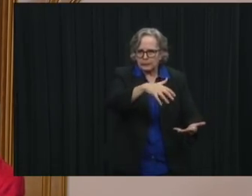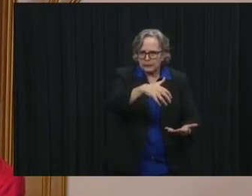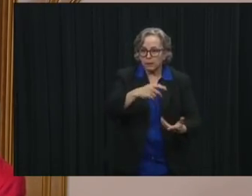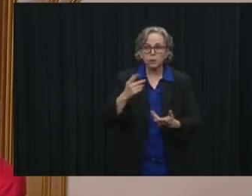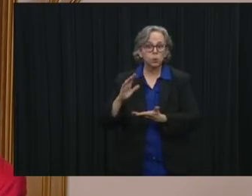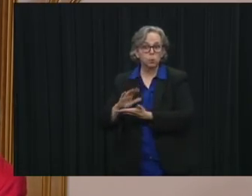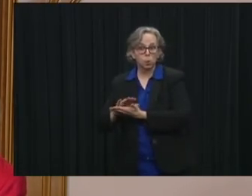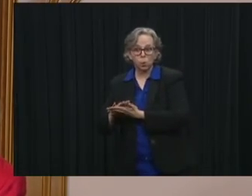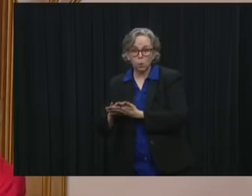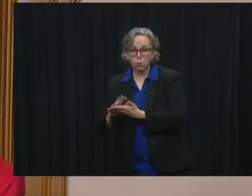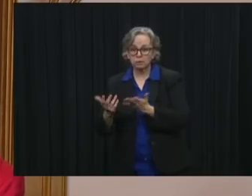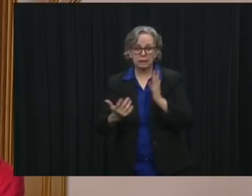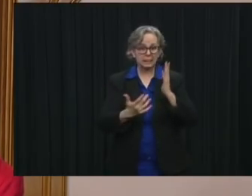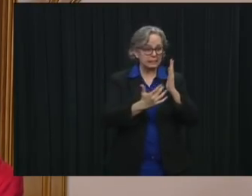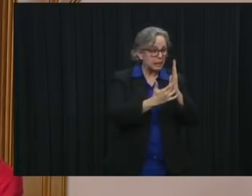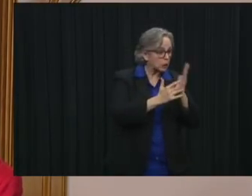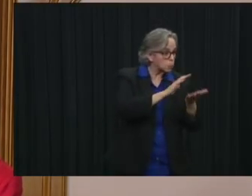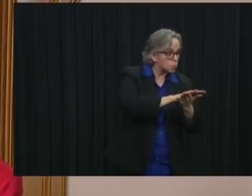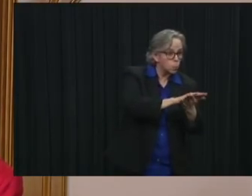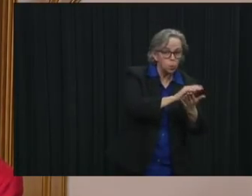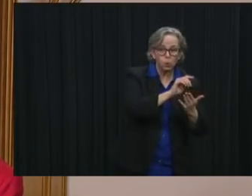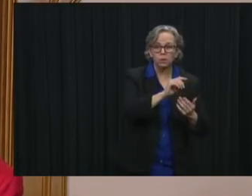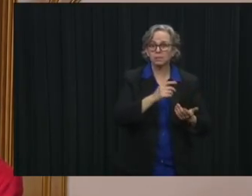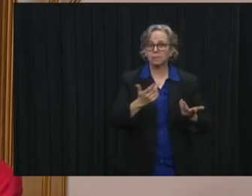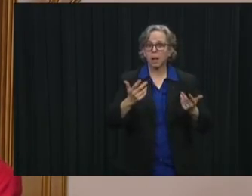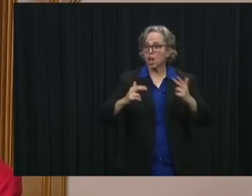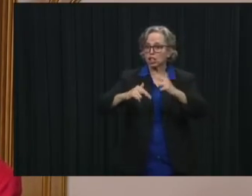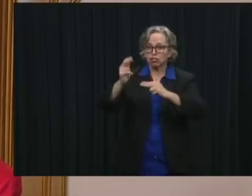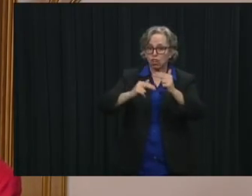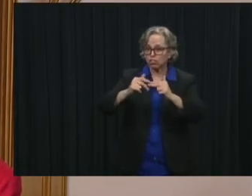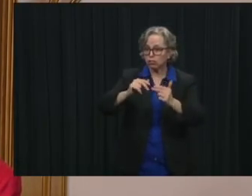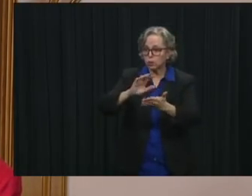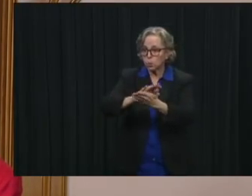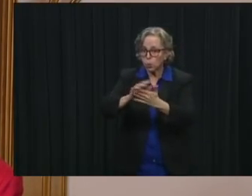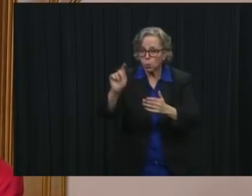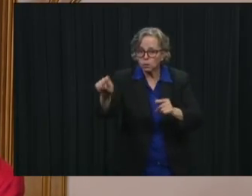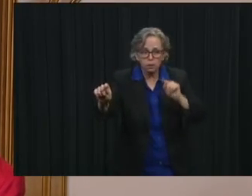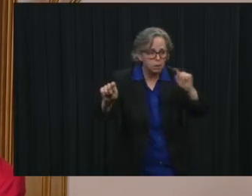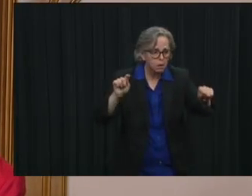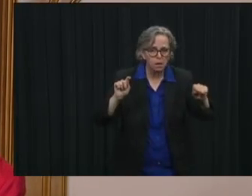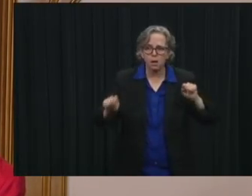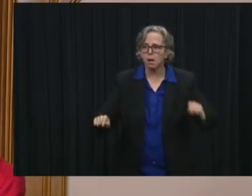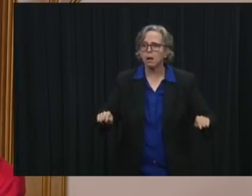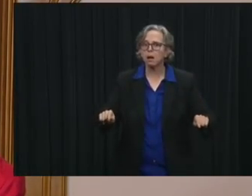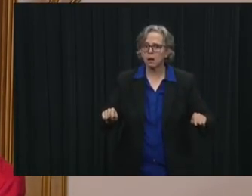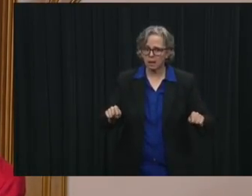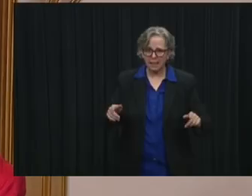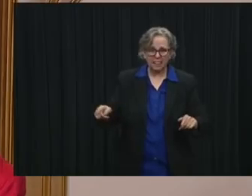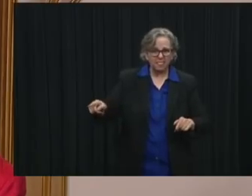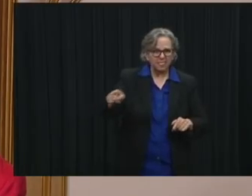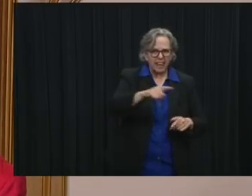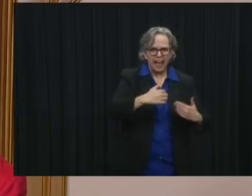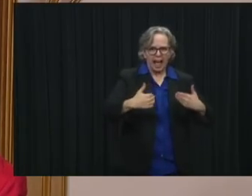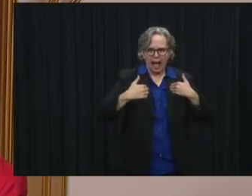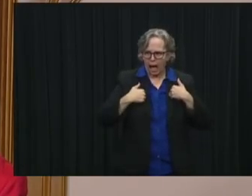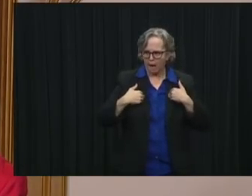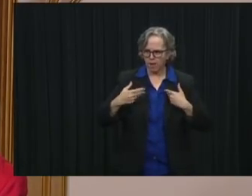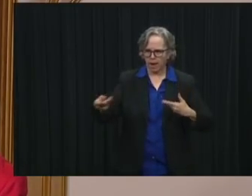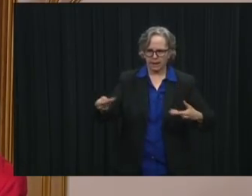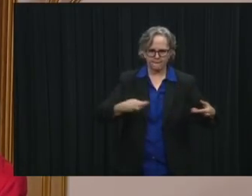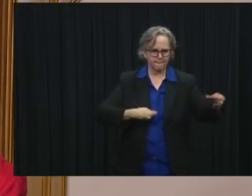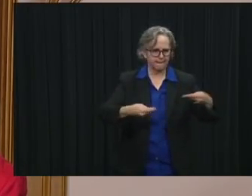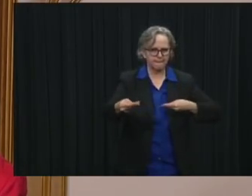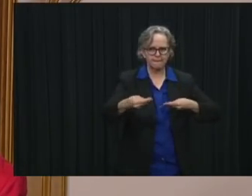businesses, others. They are taking those that they have and turning them over so that we will have those and we will be